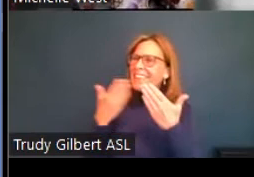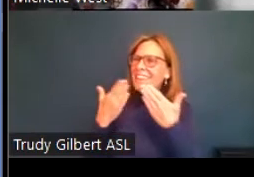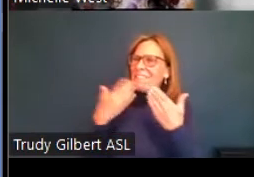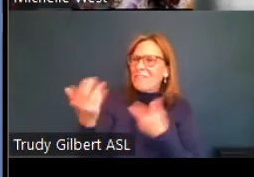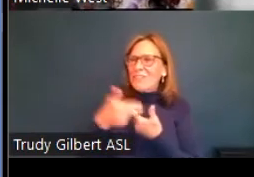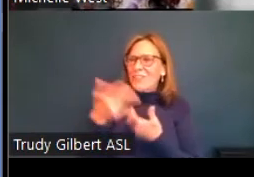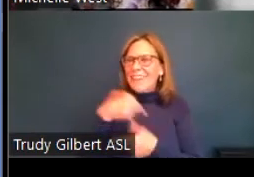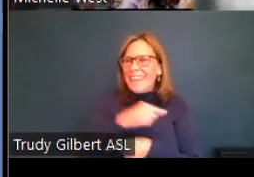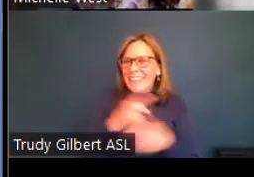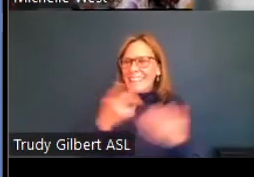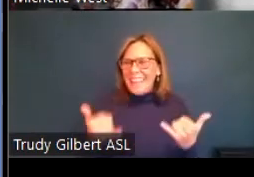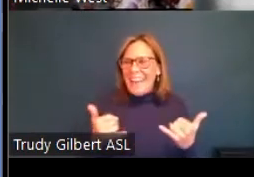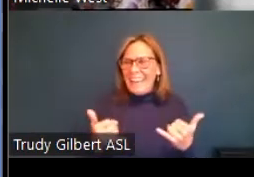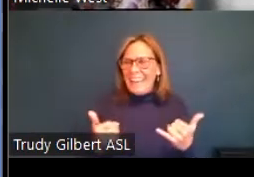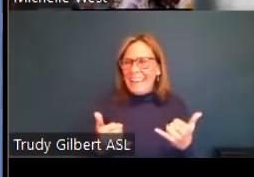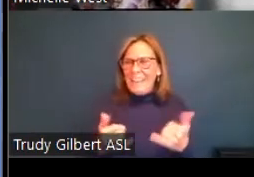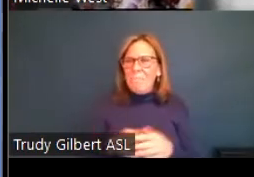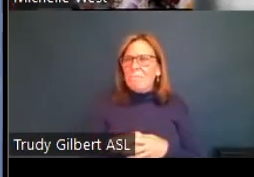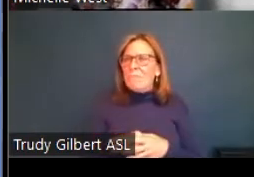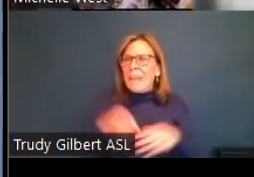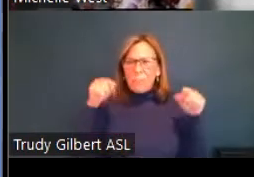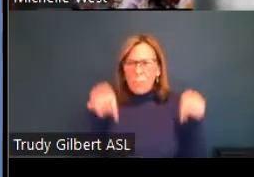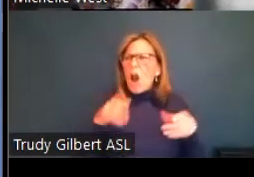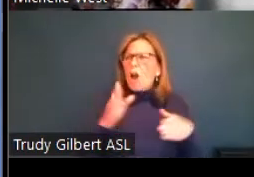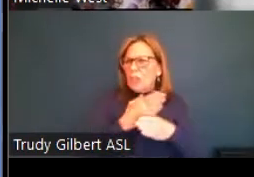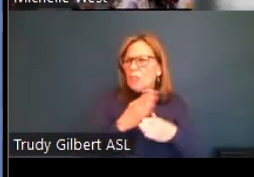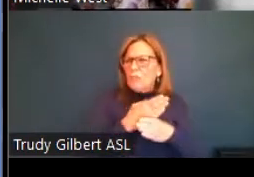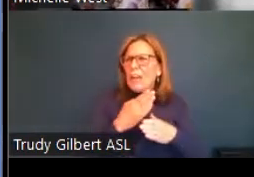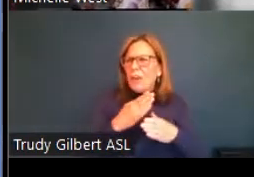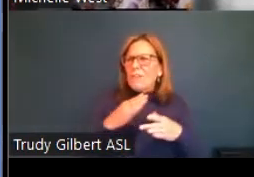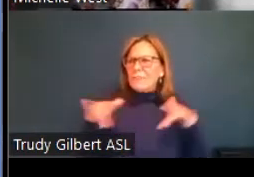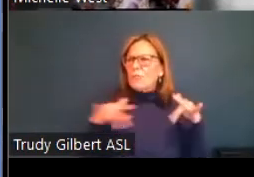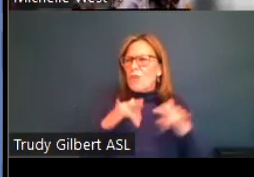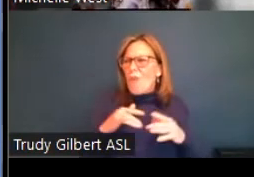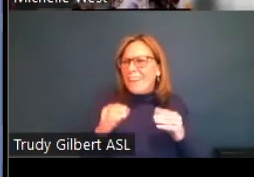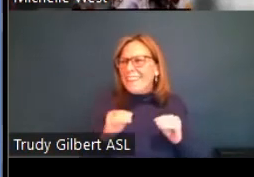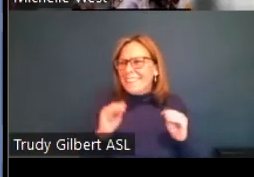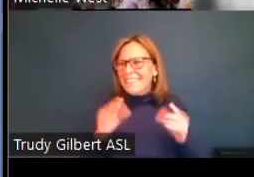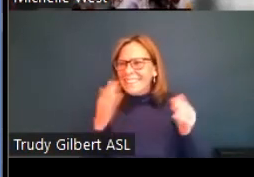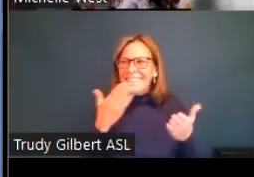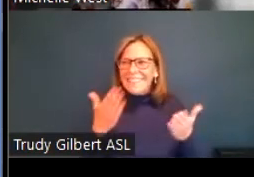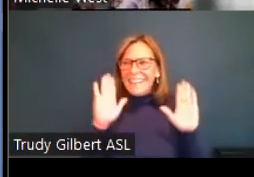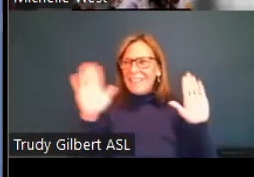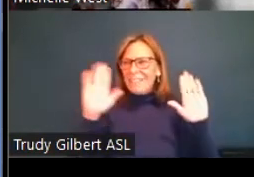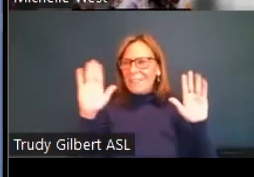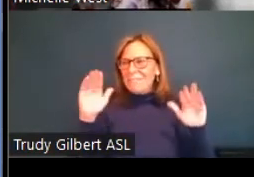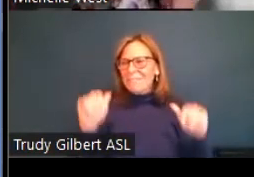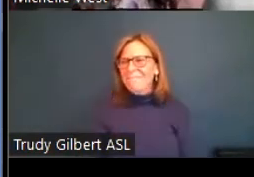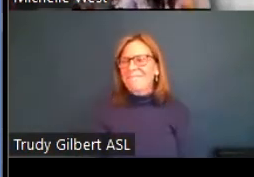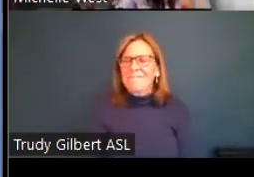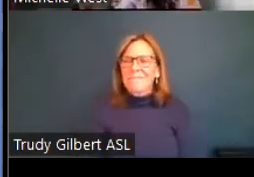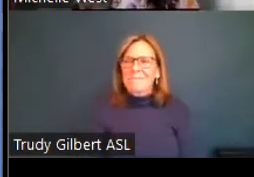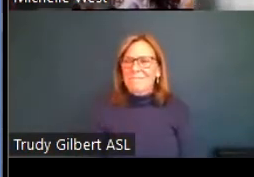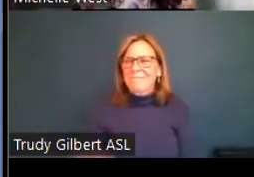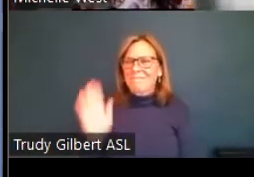today. We will be sharing a recording, and you will get that. Thank y'all. Through the email. All right. Thank you everyone.